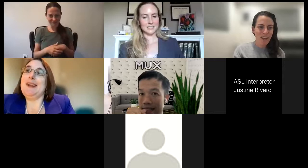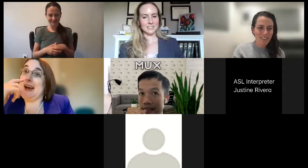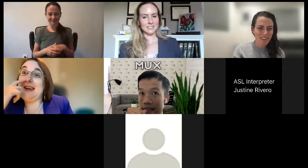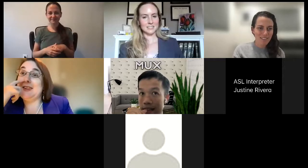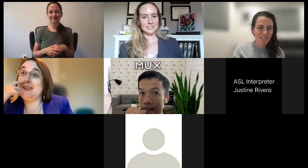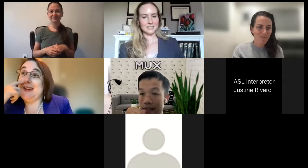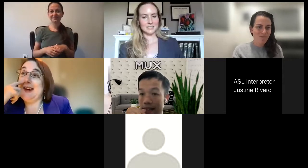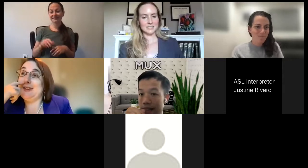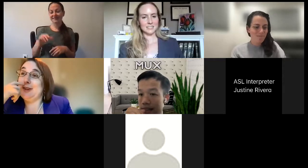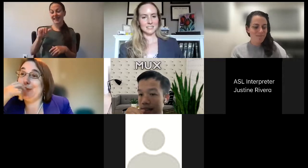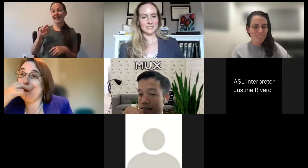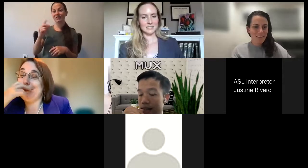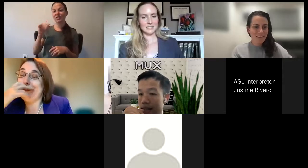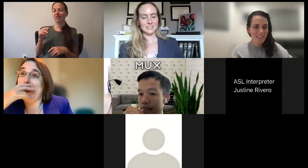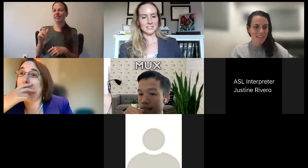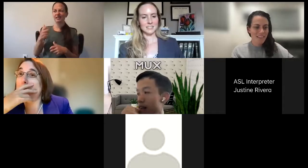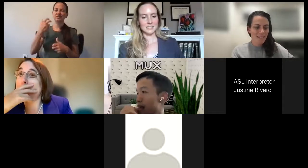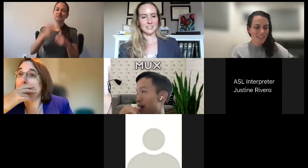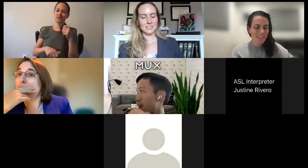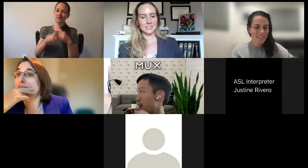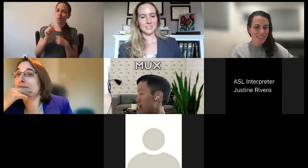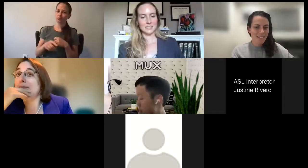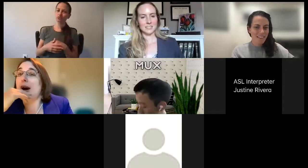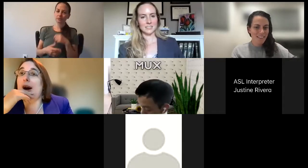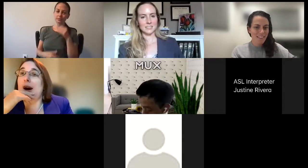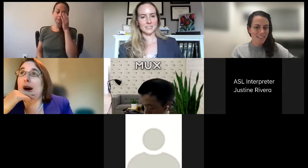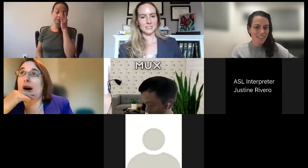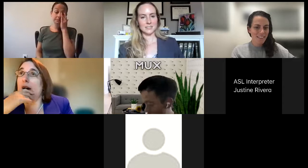Too many things. That's a tough one.